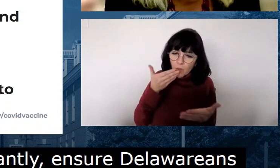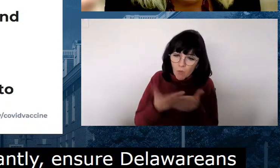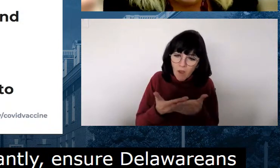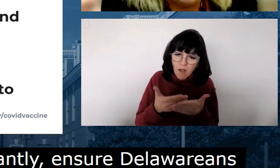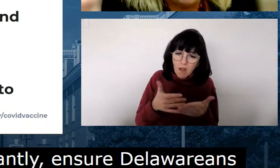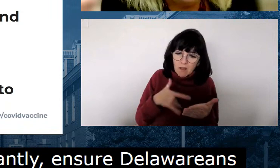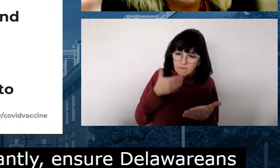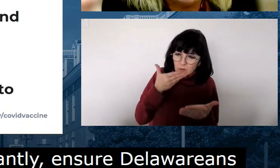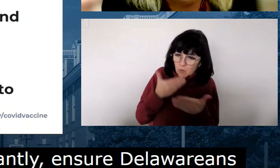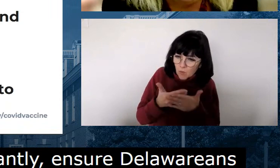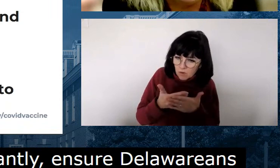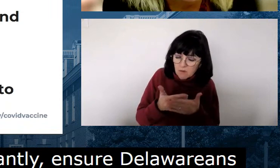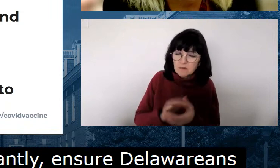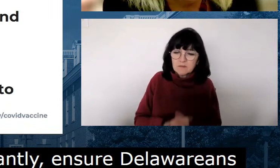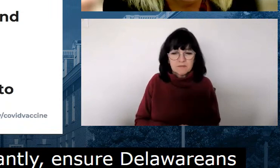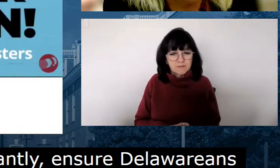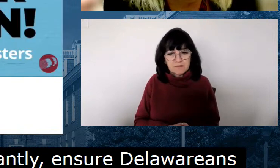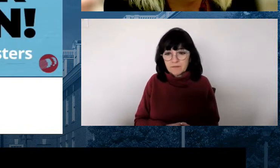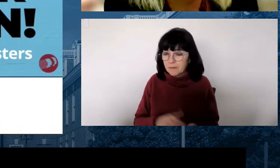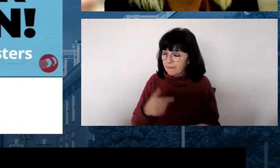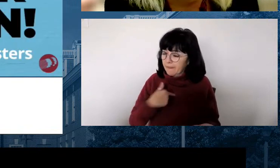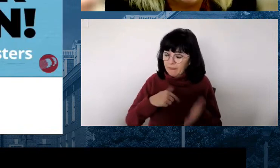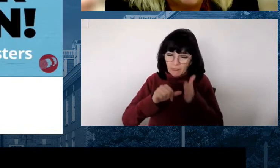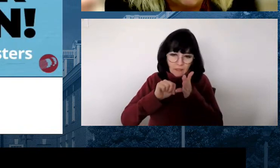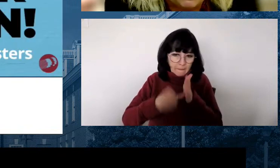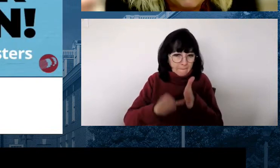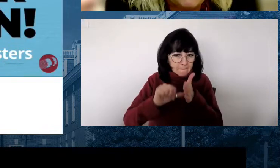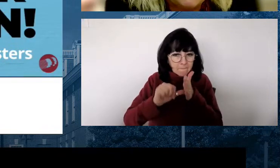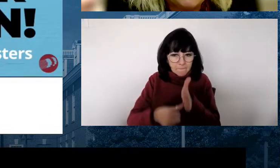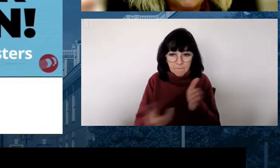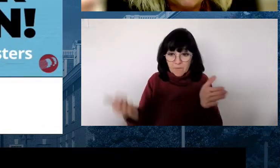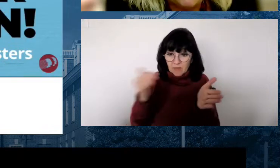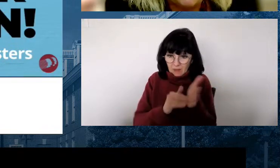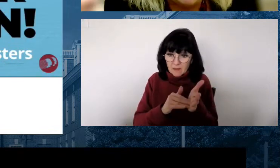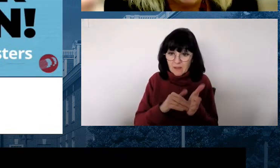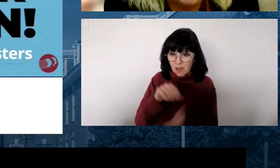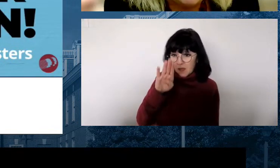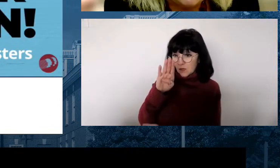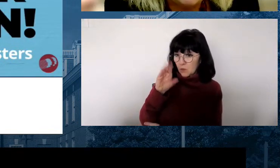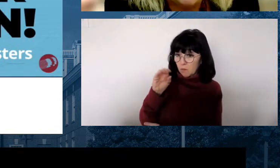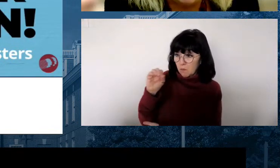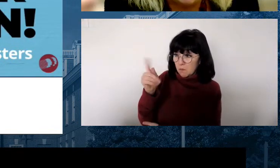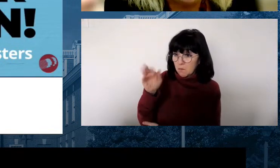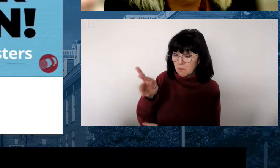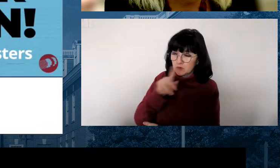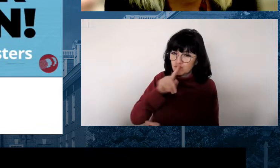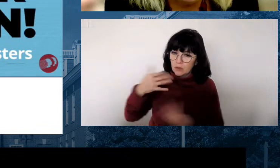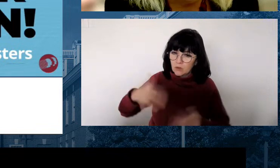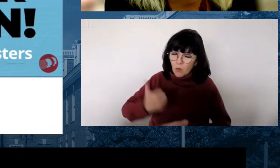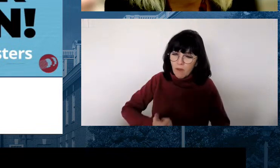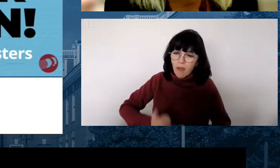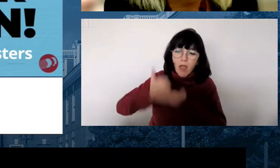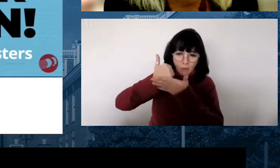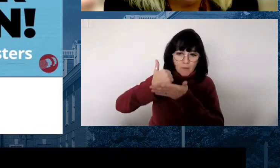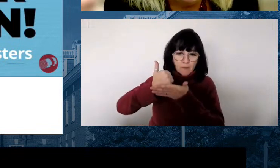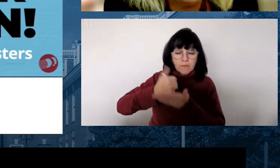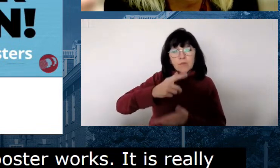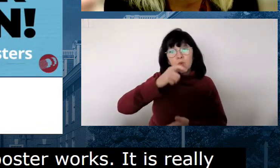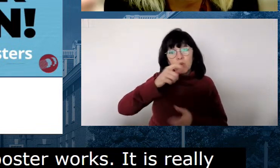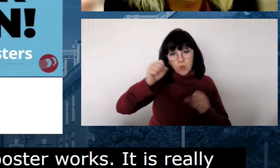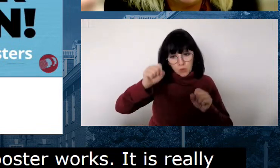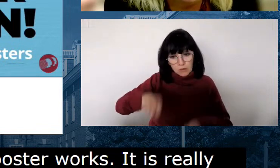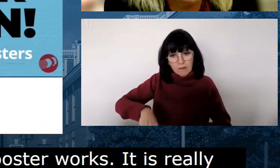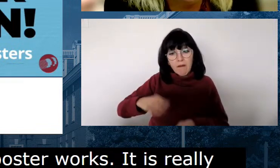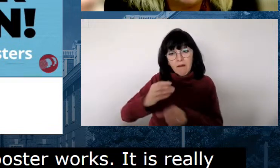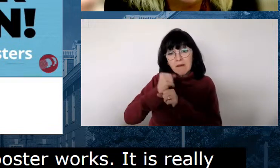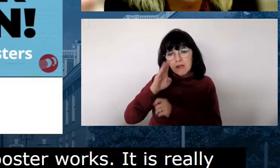Again, can't say it enough. The booster works. It's really important. Adults 18 and over are eligible.